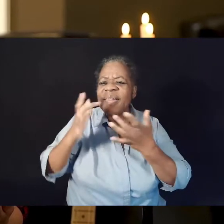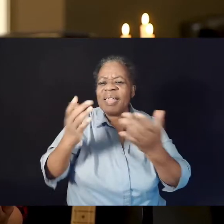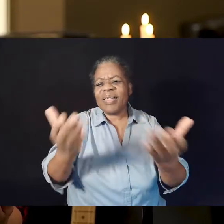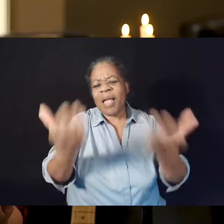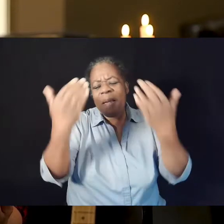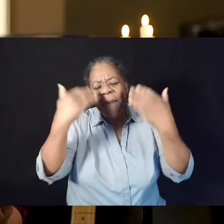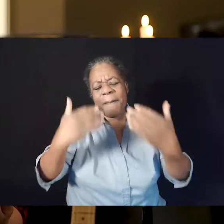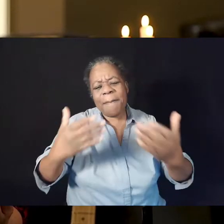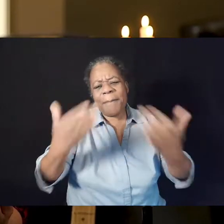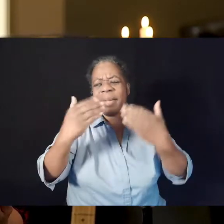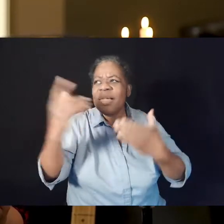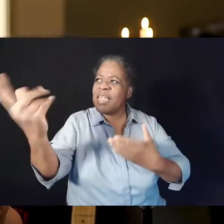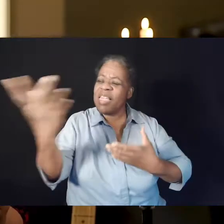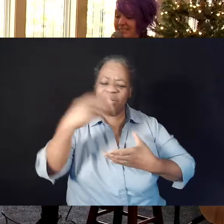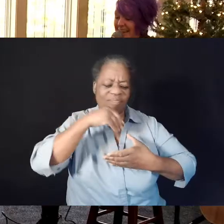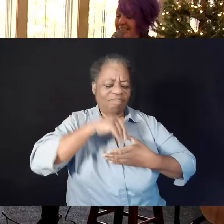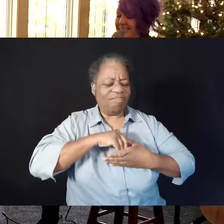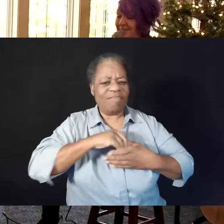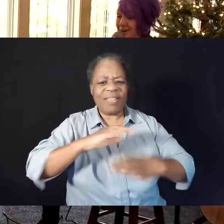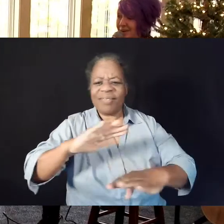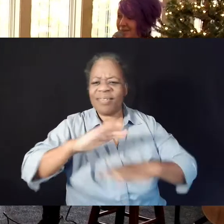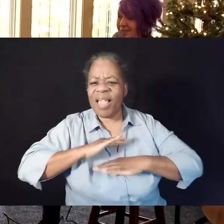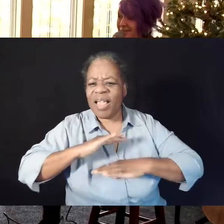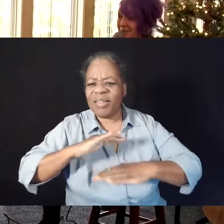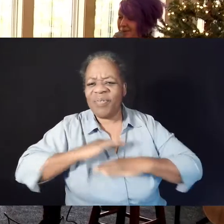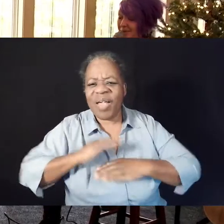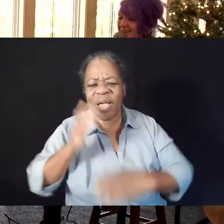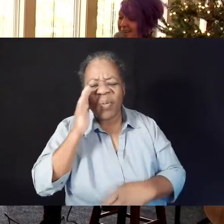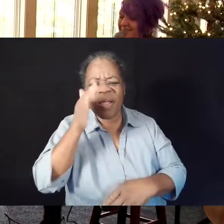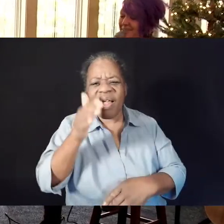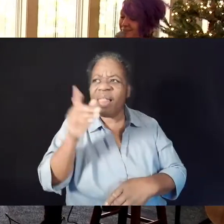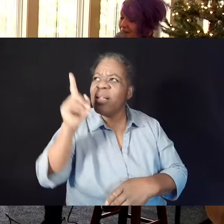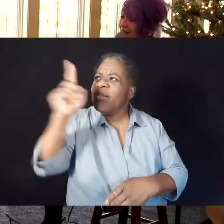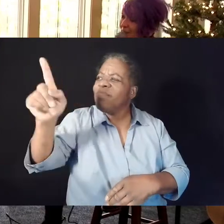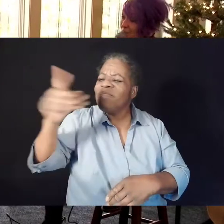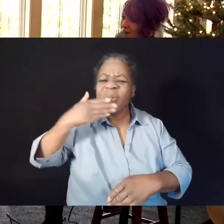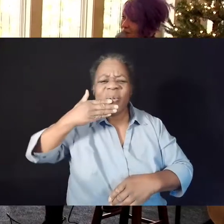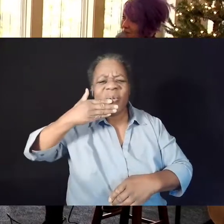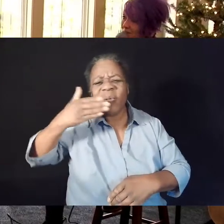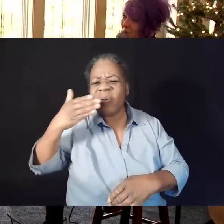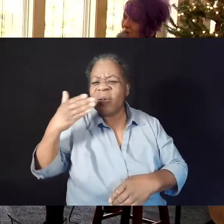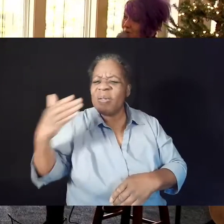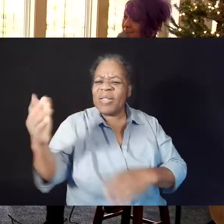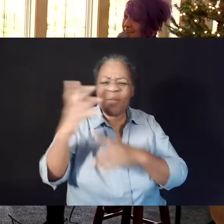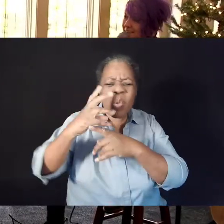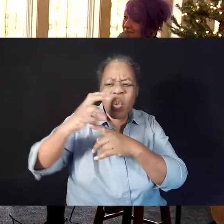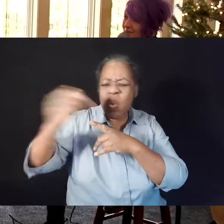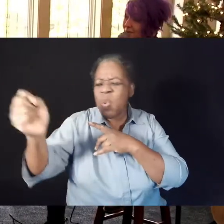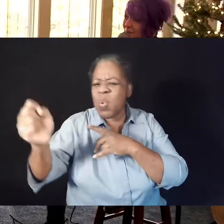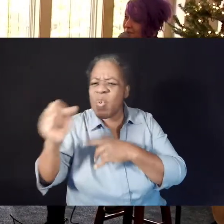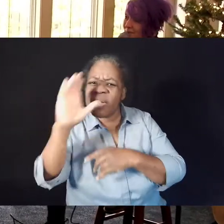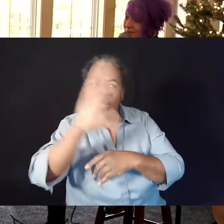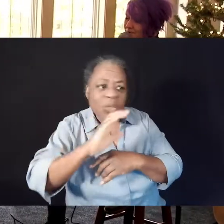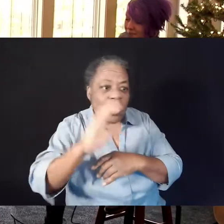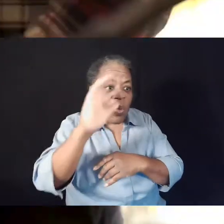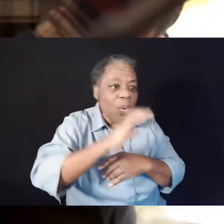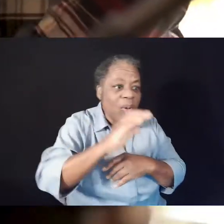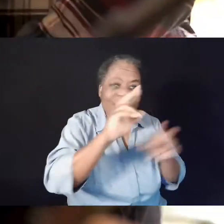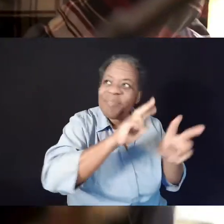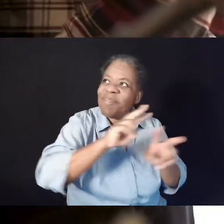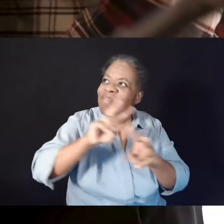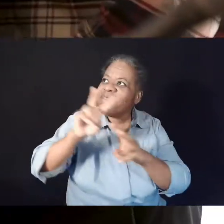will satisfy. Taste of his goodness, find what you're looking for.